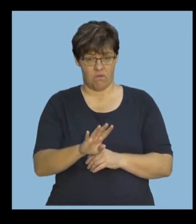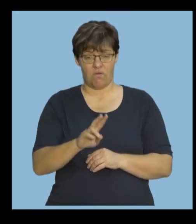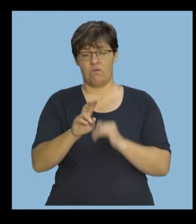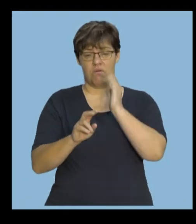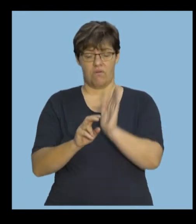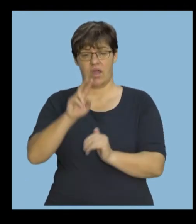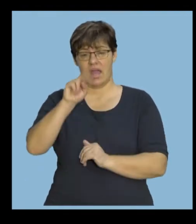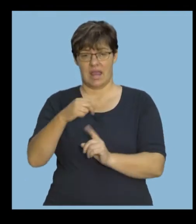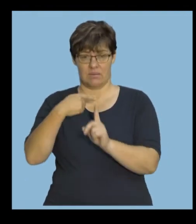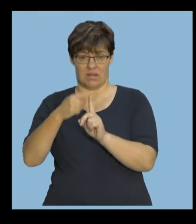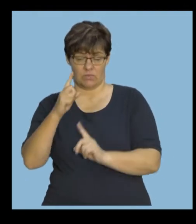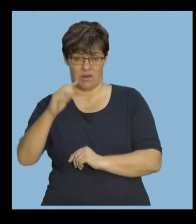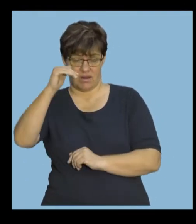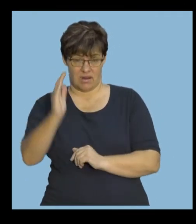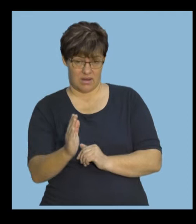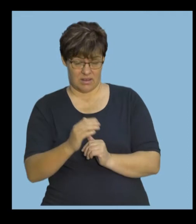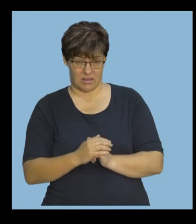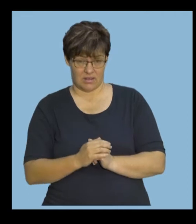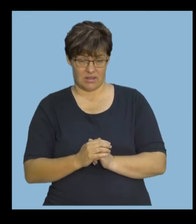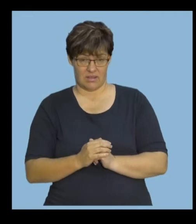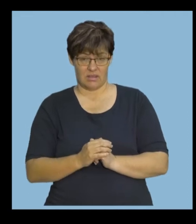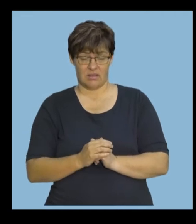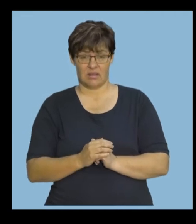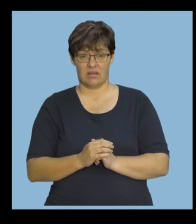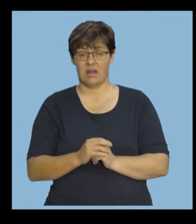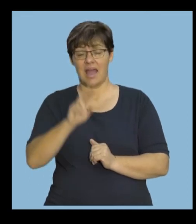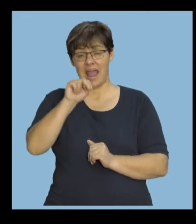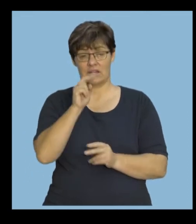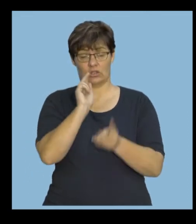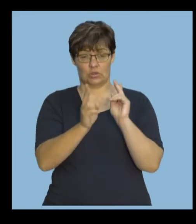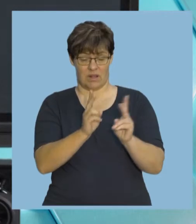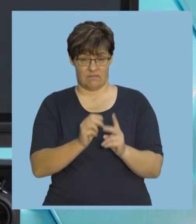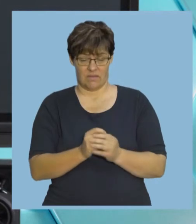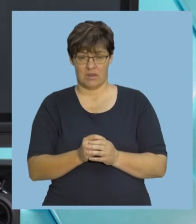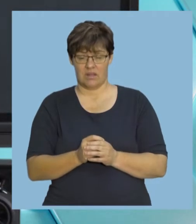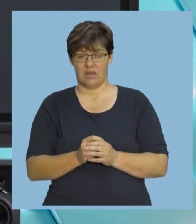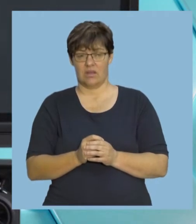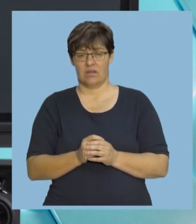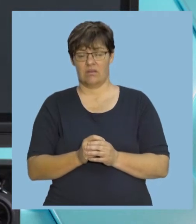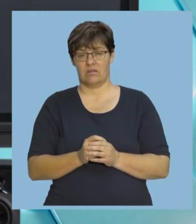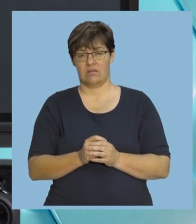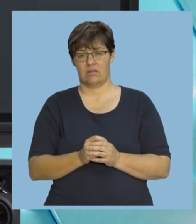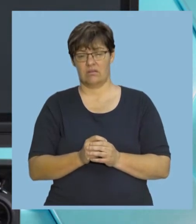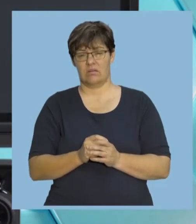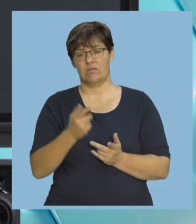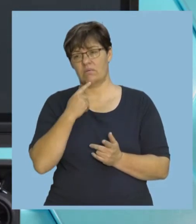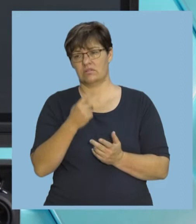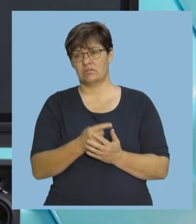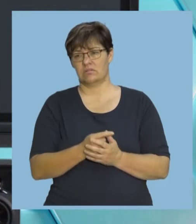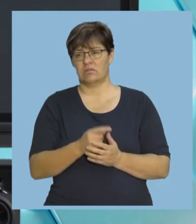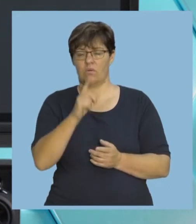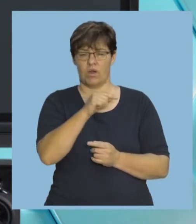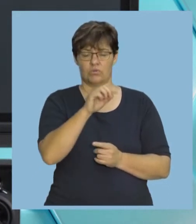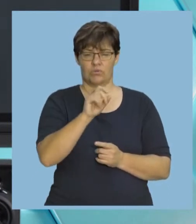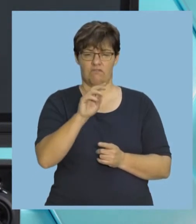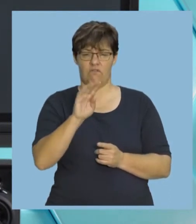4 n plus 1. If you do that, where n is 12, you should be getting,